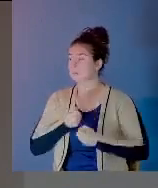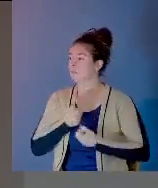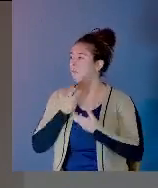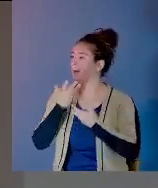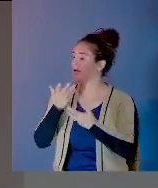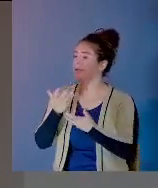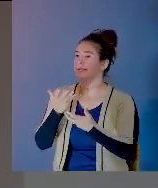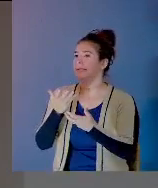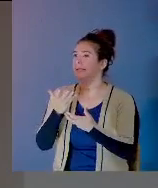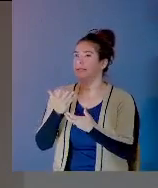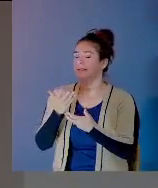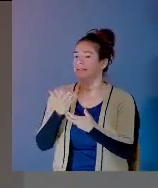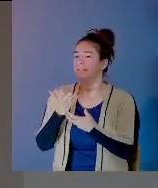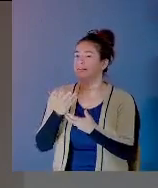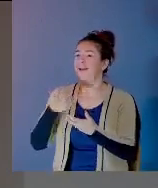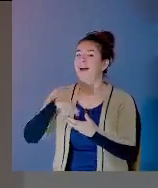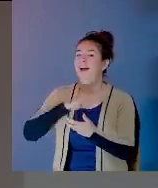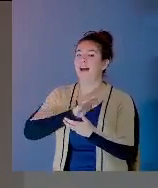Savior.